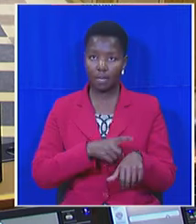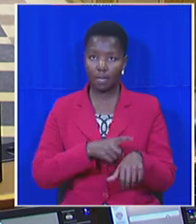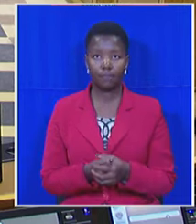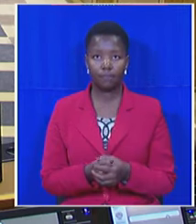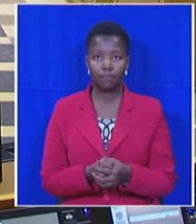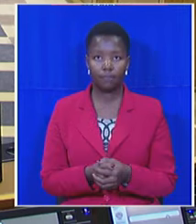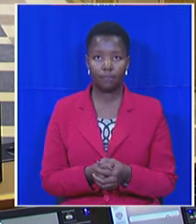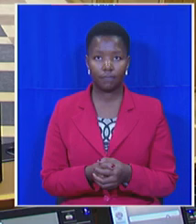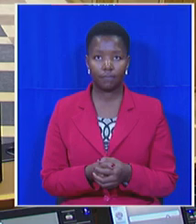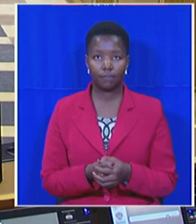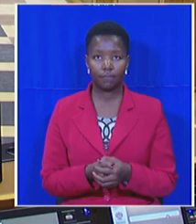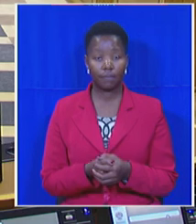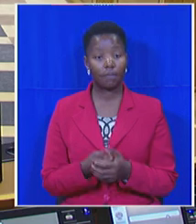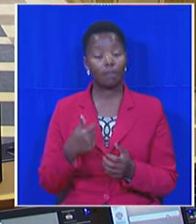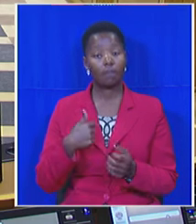Appropriation Bill.